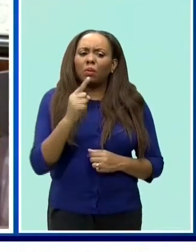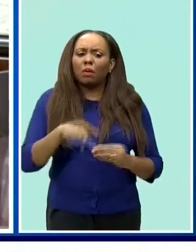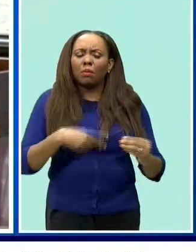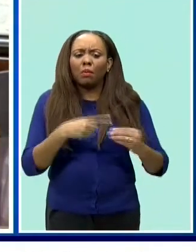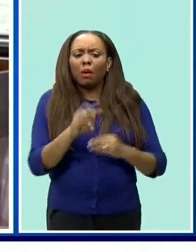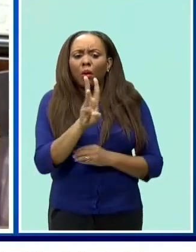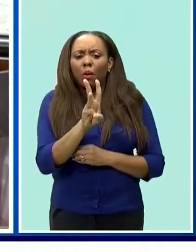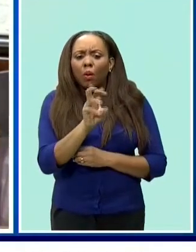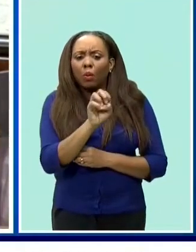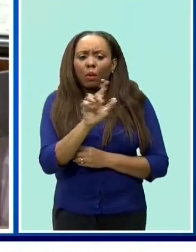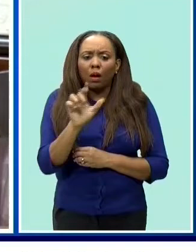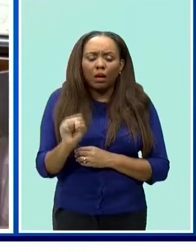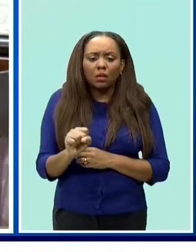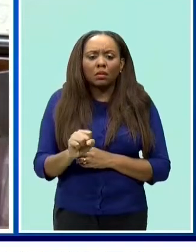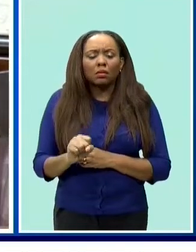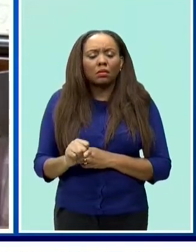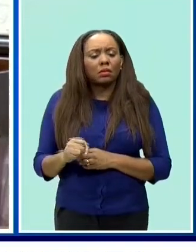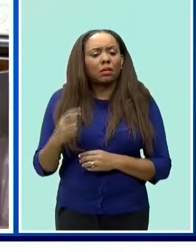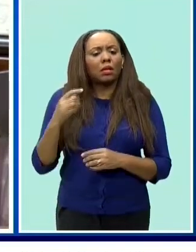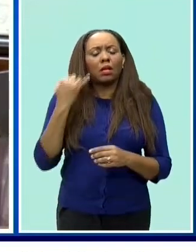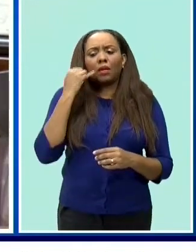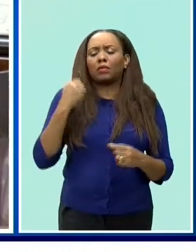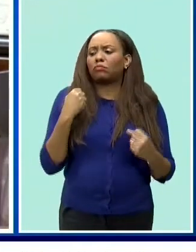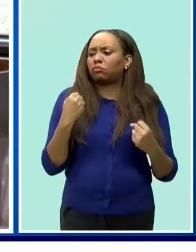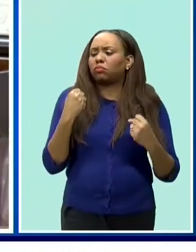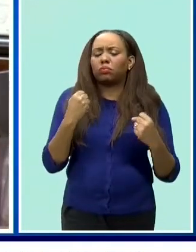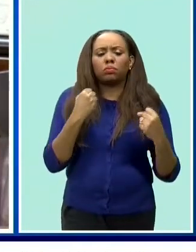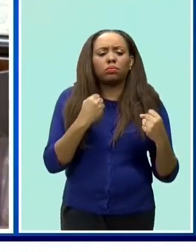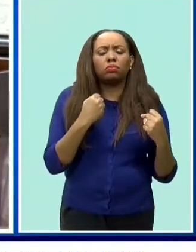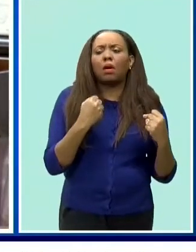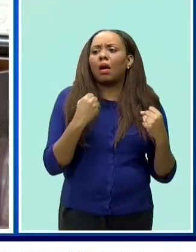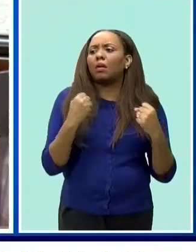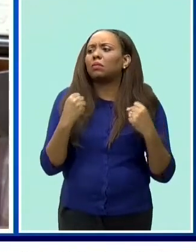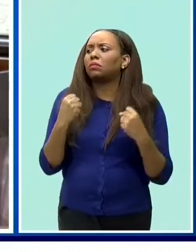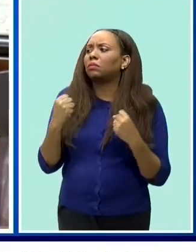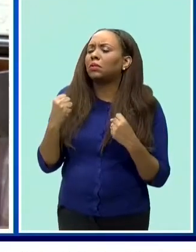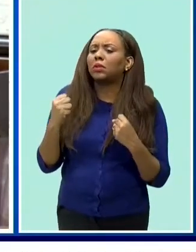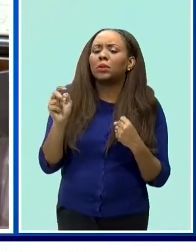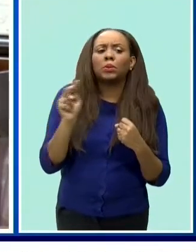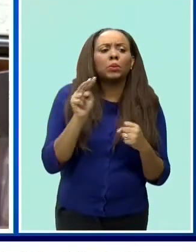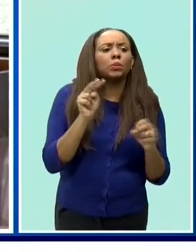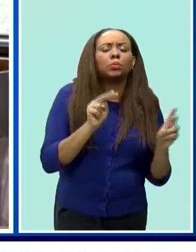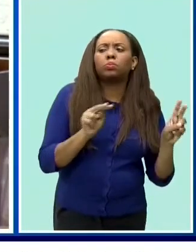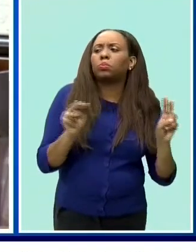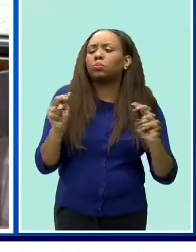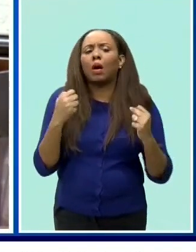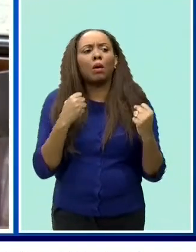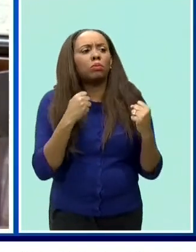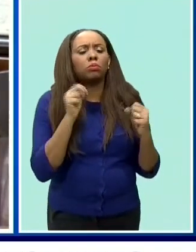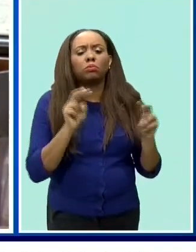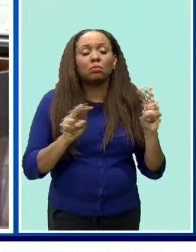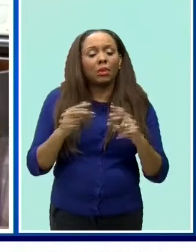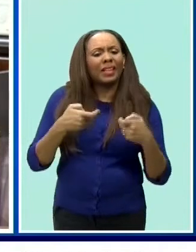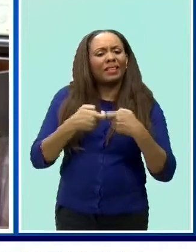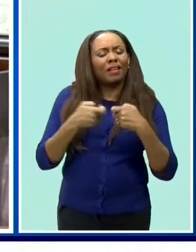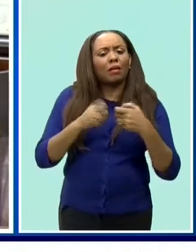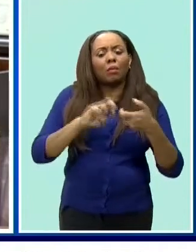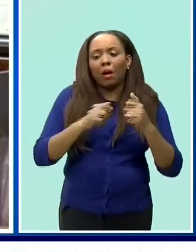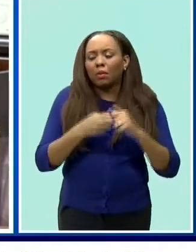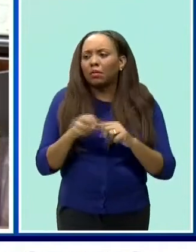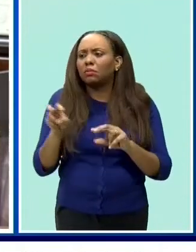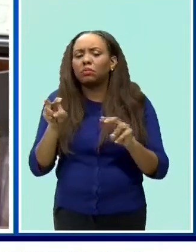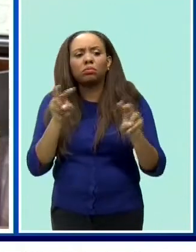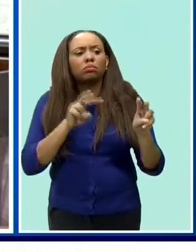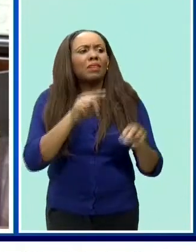You can take a drive through these housing estates and you will find it is issues of the electrical upgrades, which we have had to obviously address in